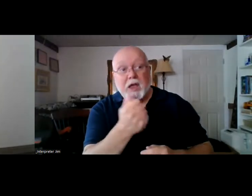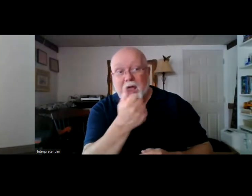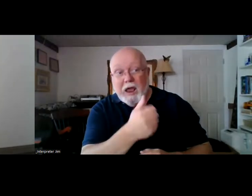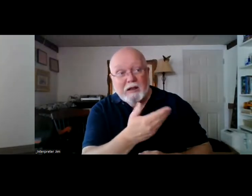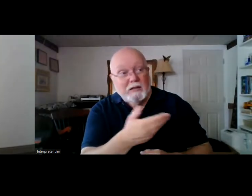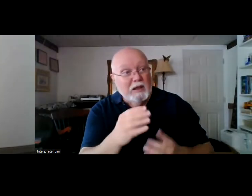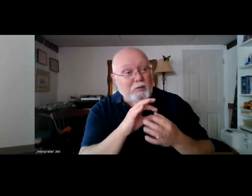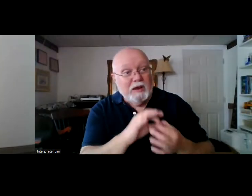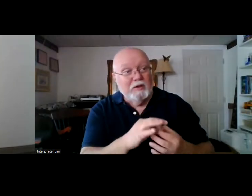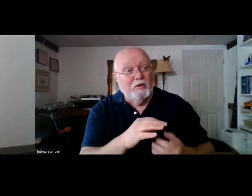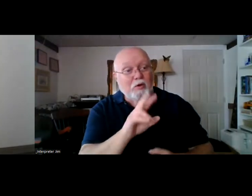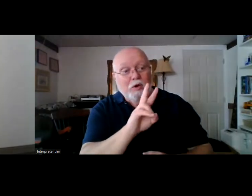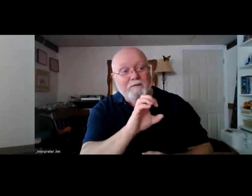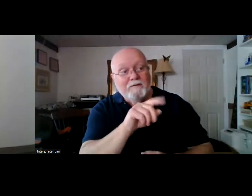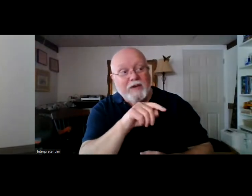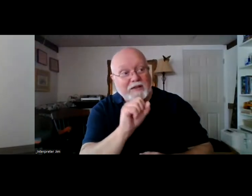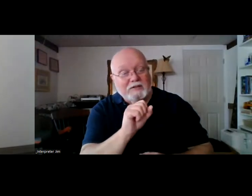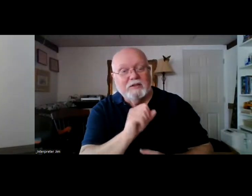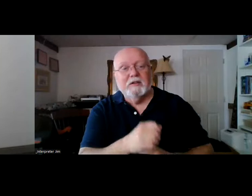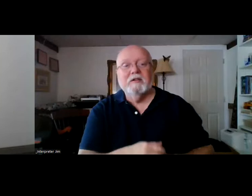with suicide?